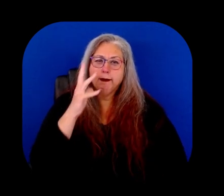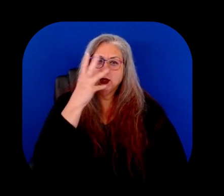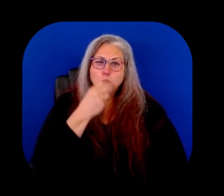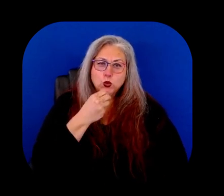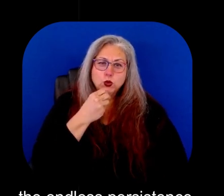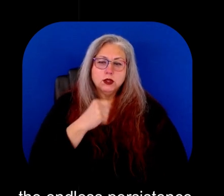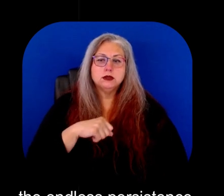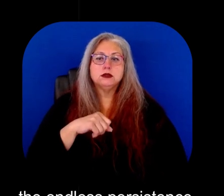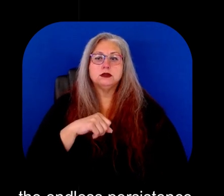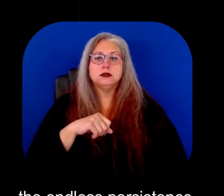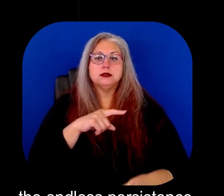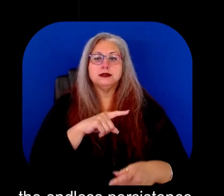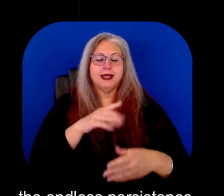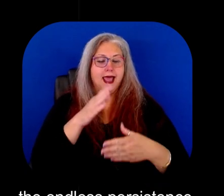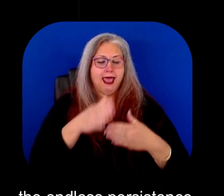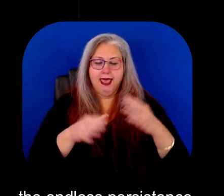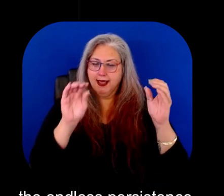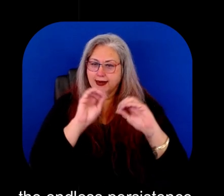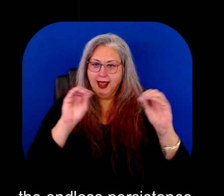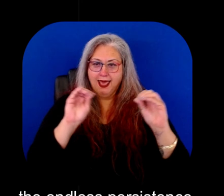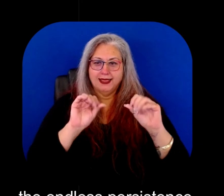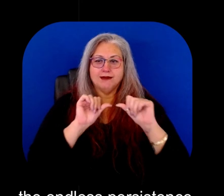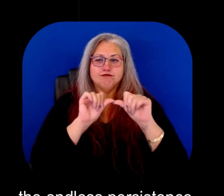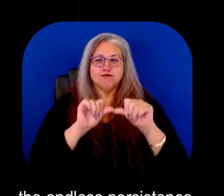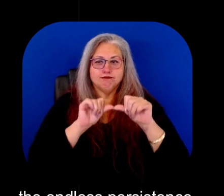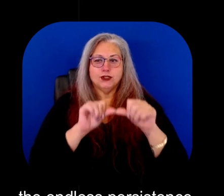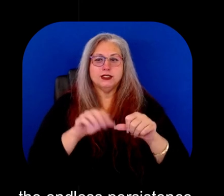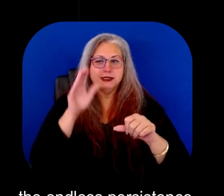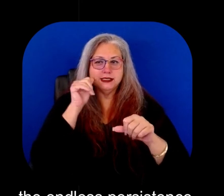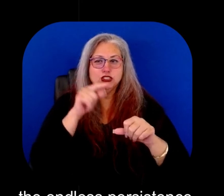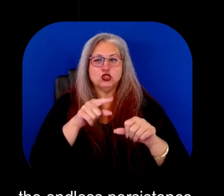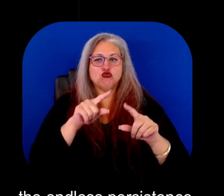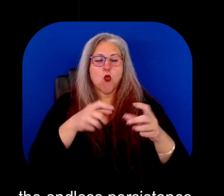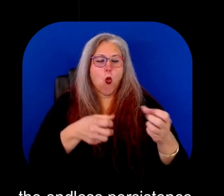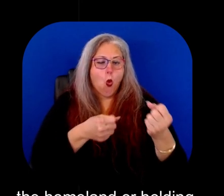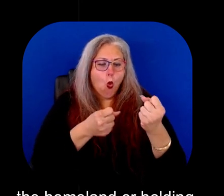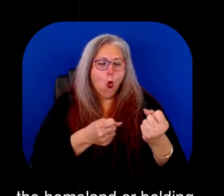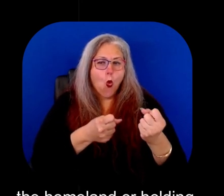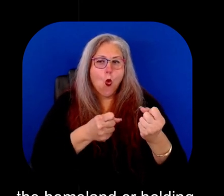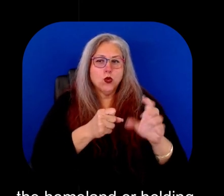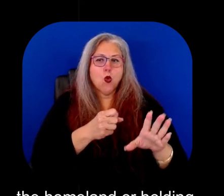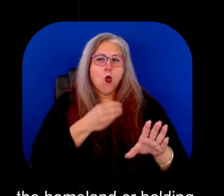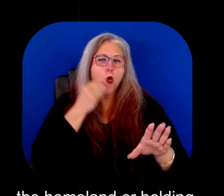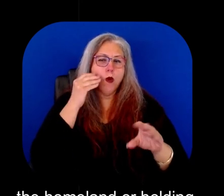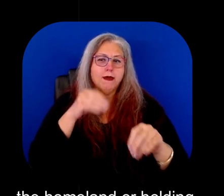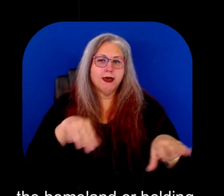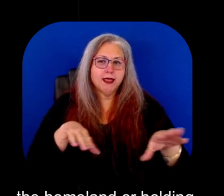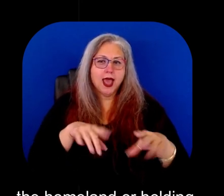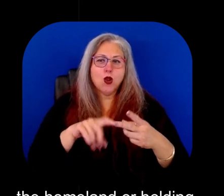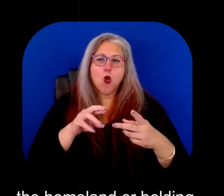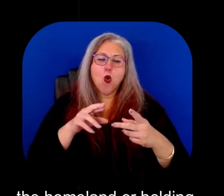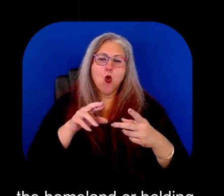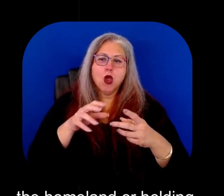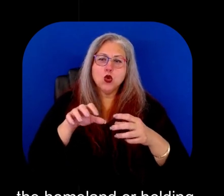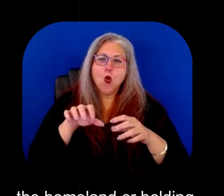and the endless persistence of holding on to the homeland or